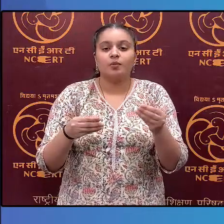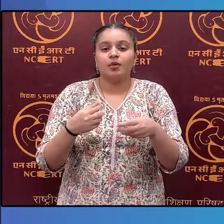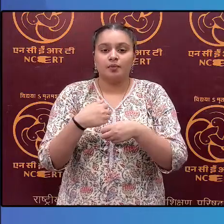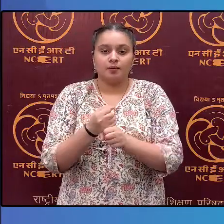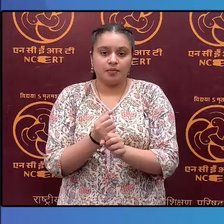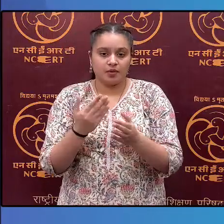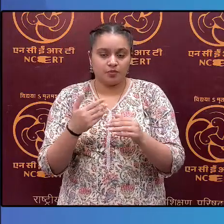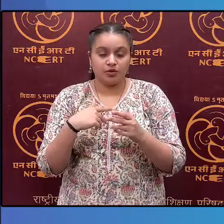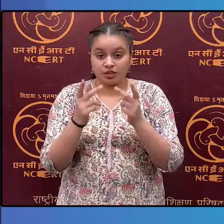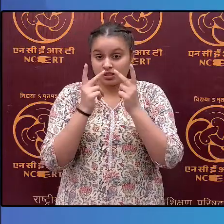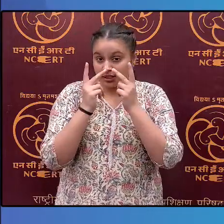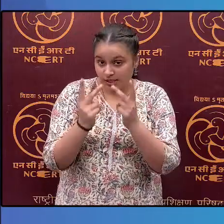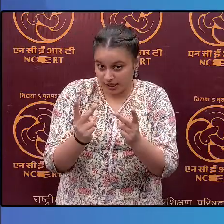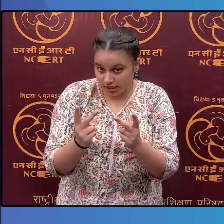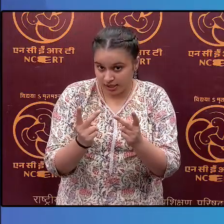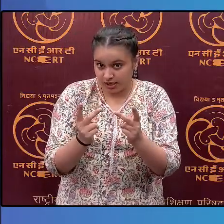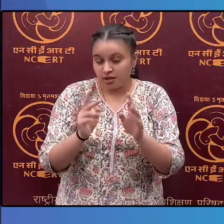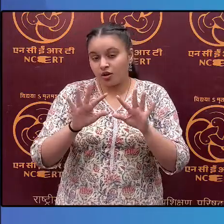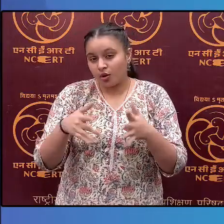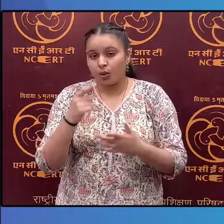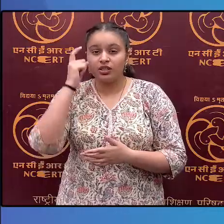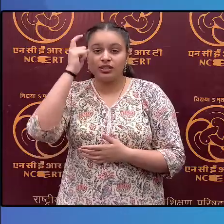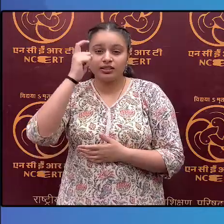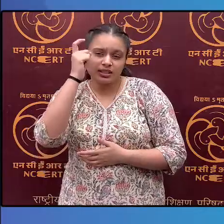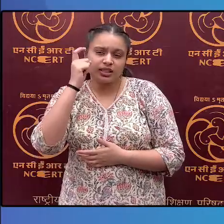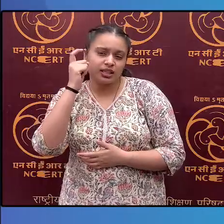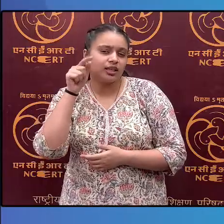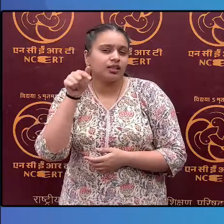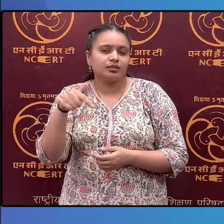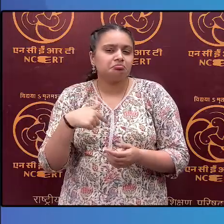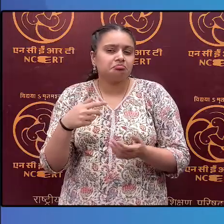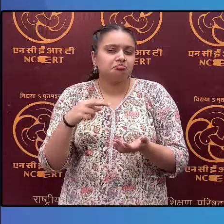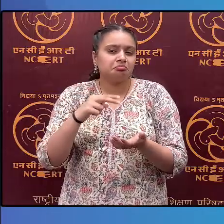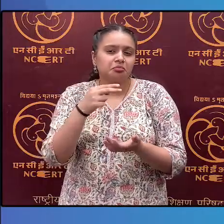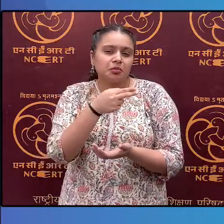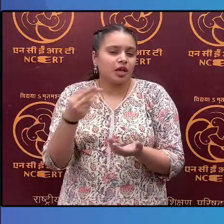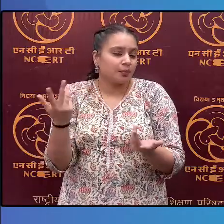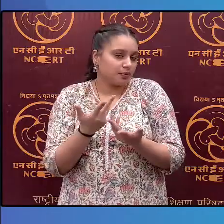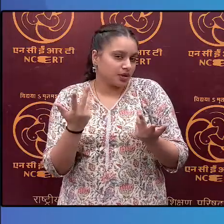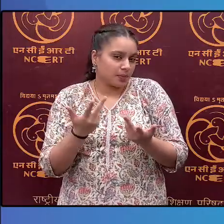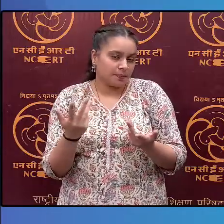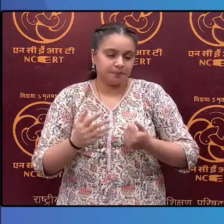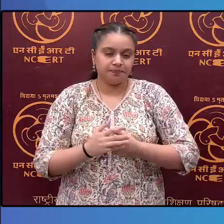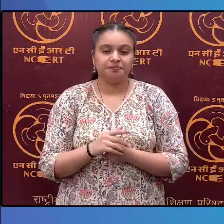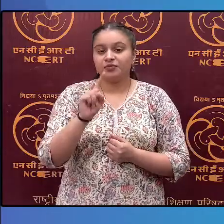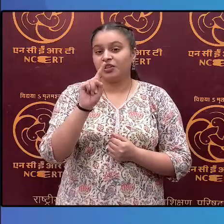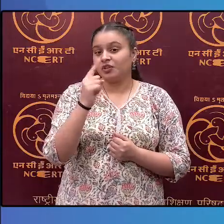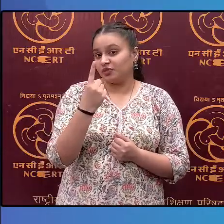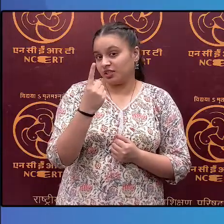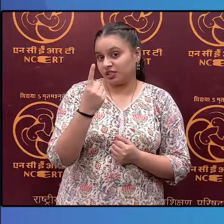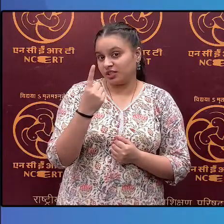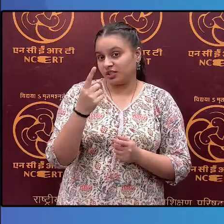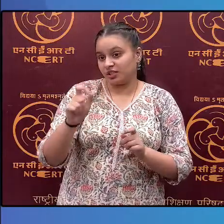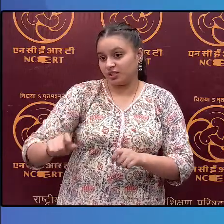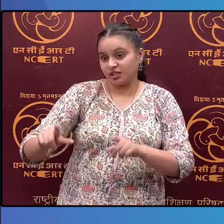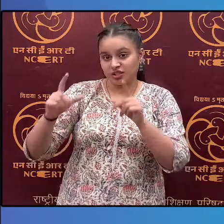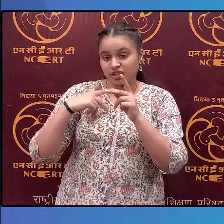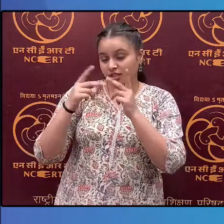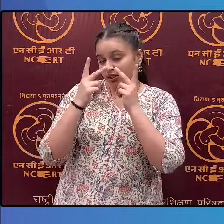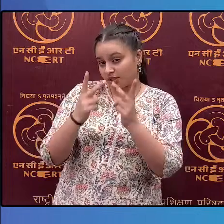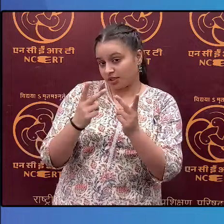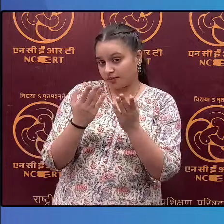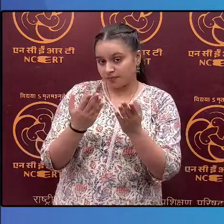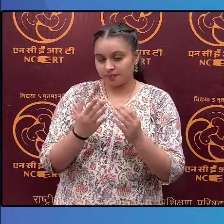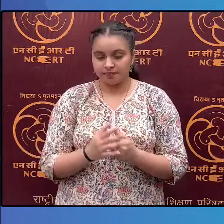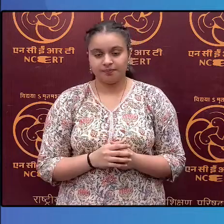look at them and guess what are they. Okay, fine. The first one is here. As you